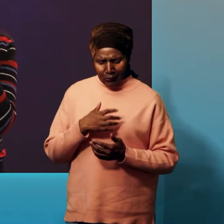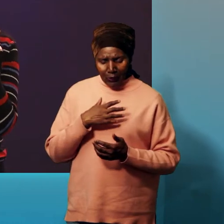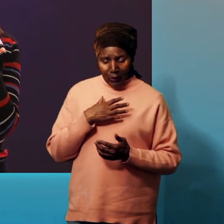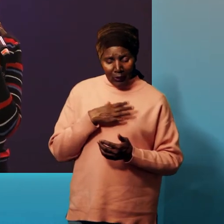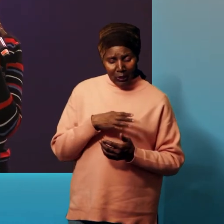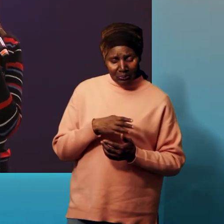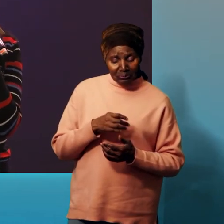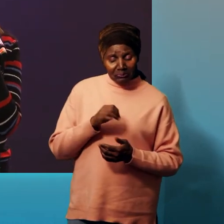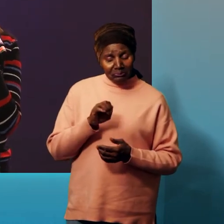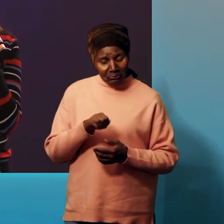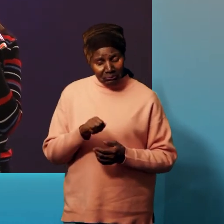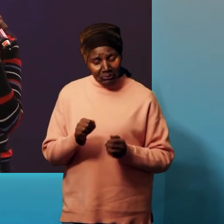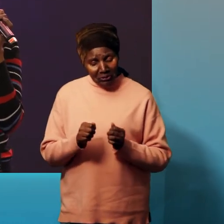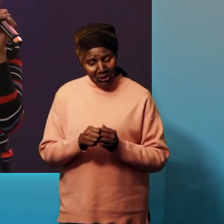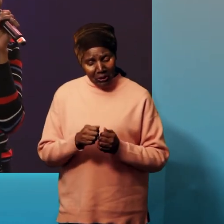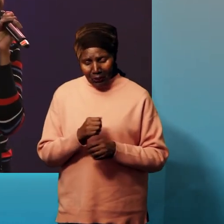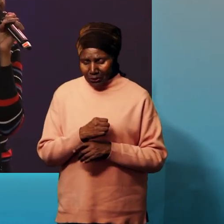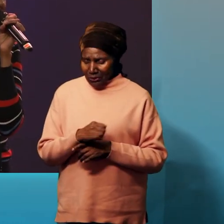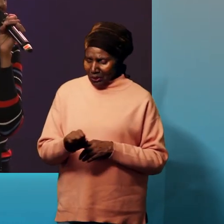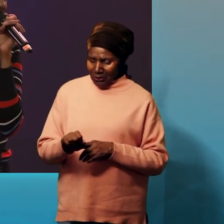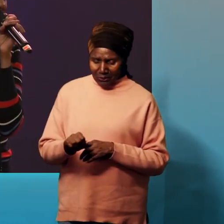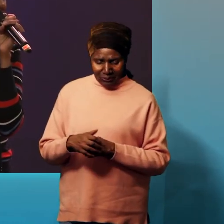sometimes we don't want to be. Peter.